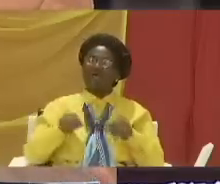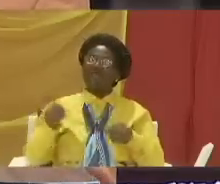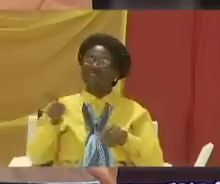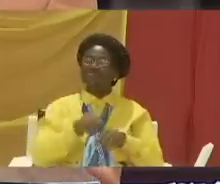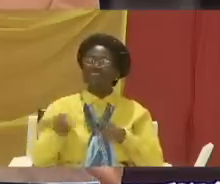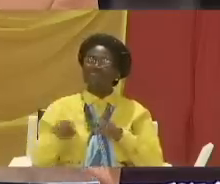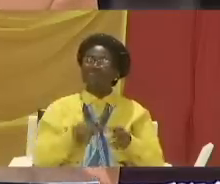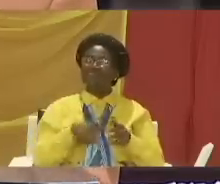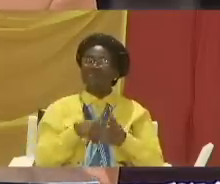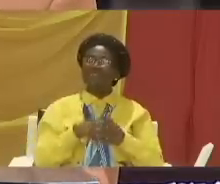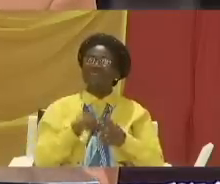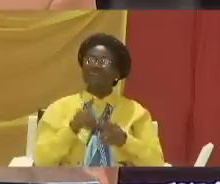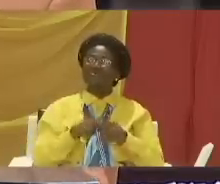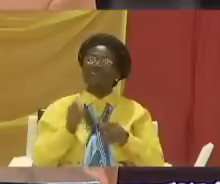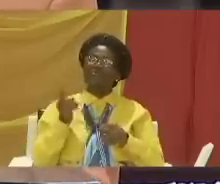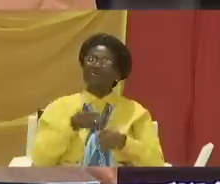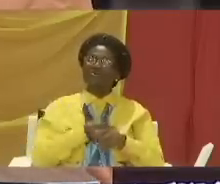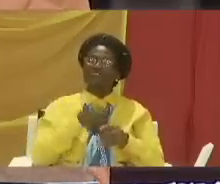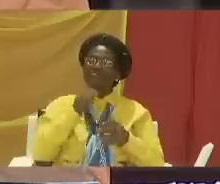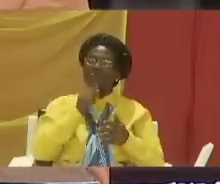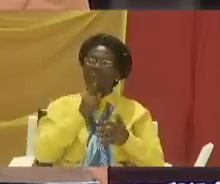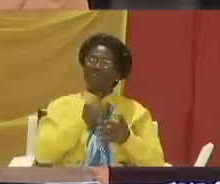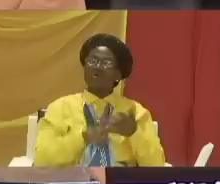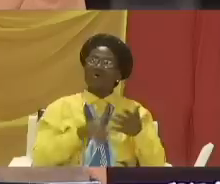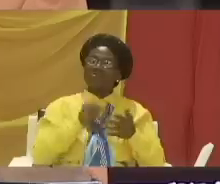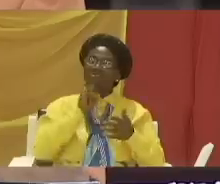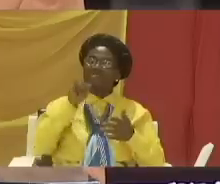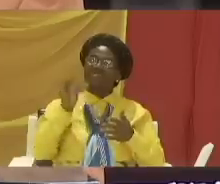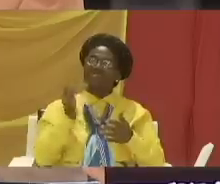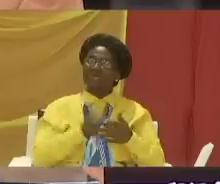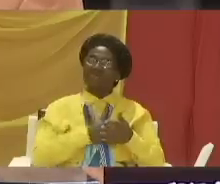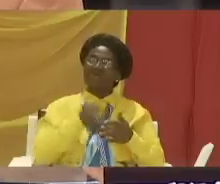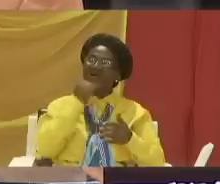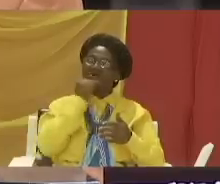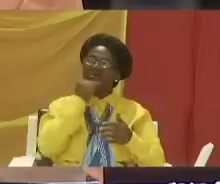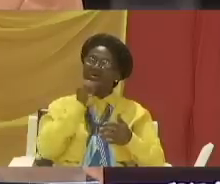What is our offense that we allow somebody else